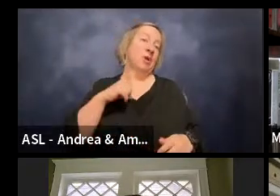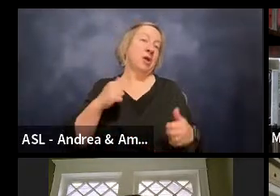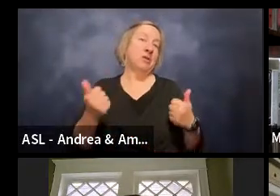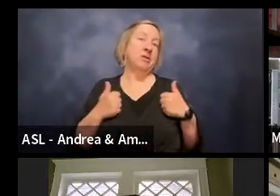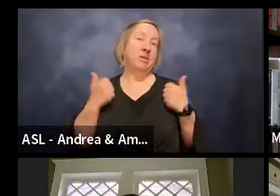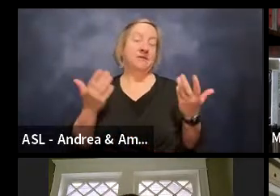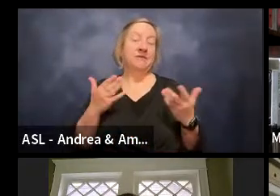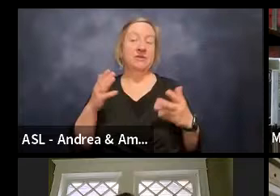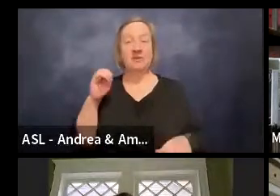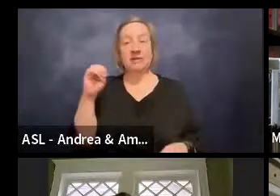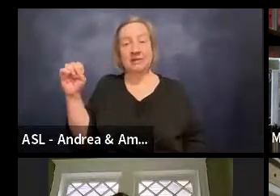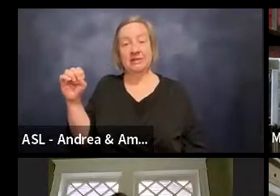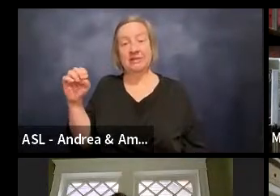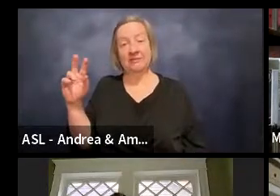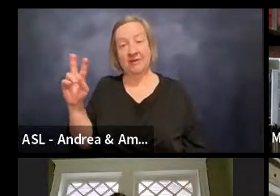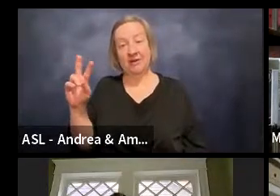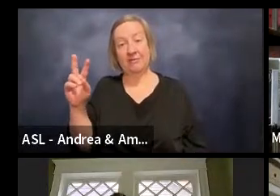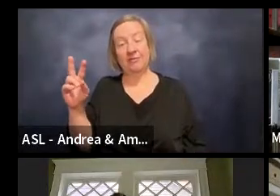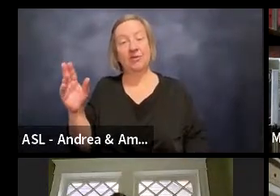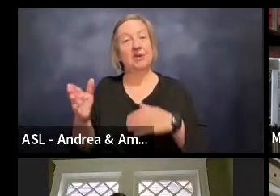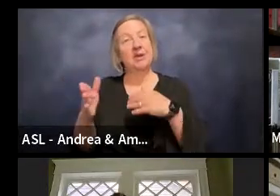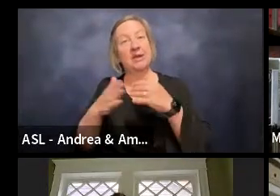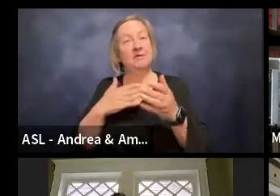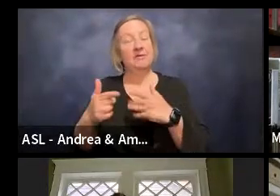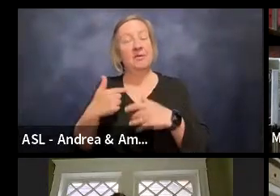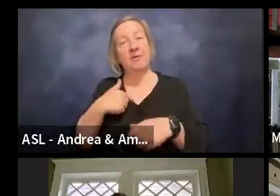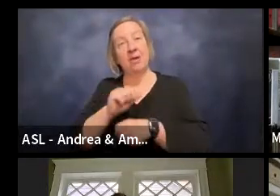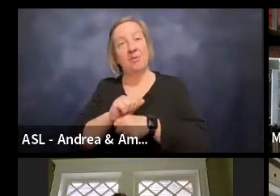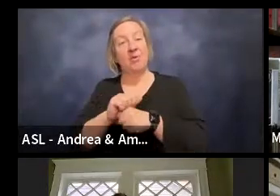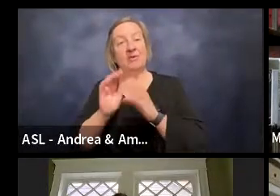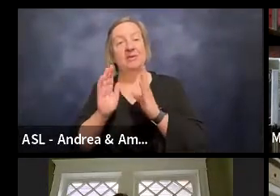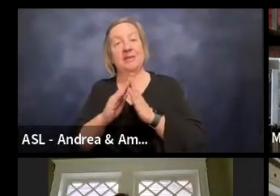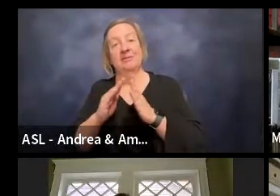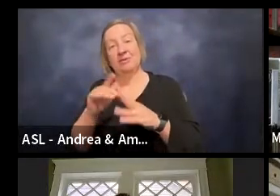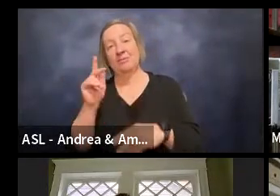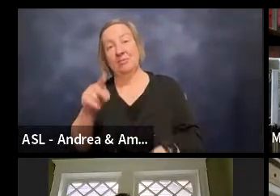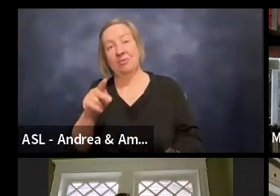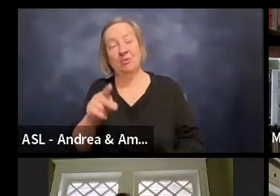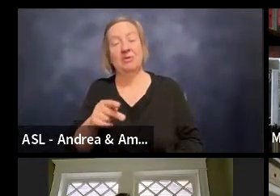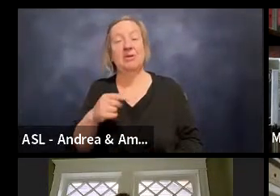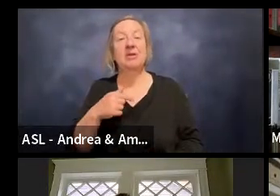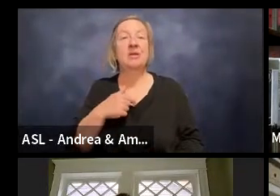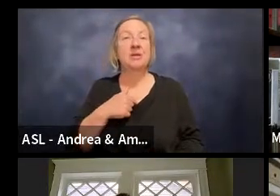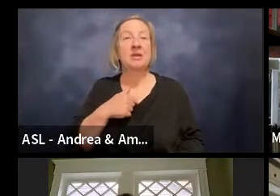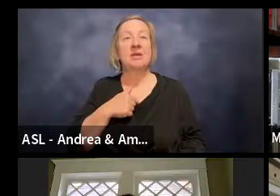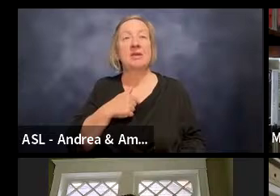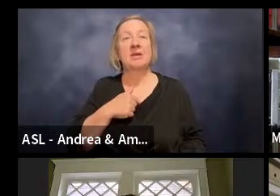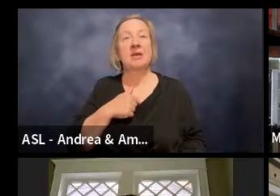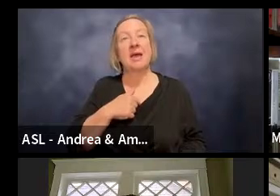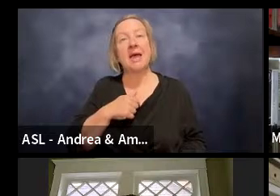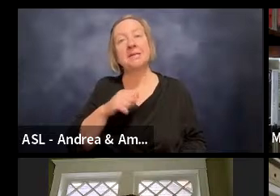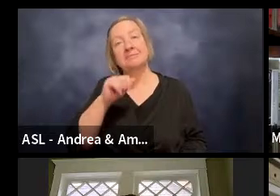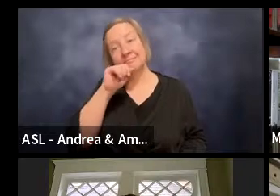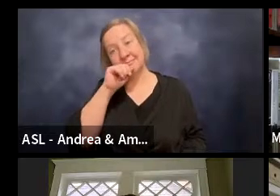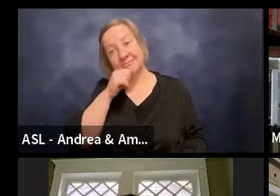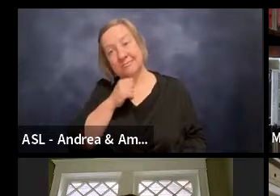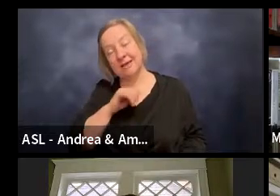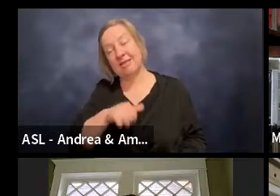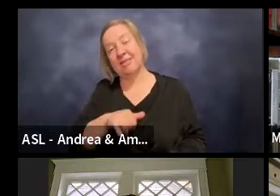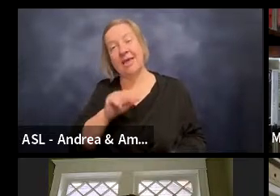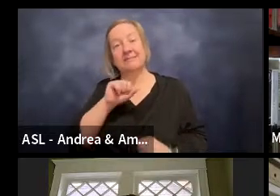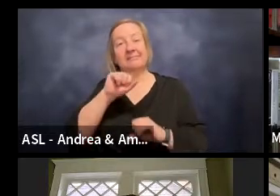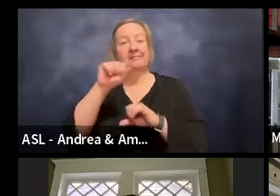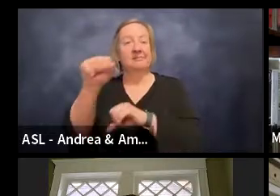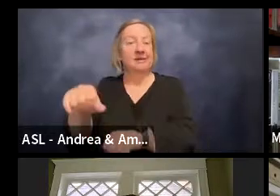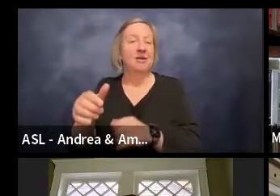East Vancouver, even though I work in downtown Portland. So I too suffer the commute almost daily. And I